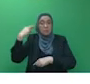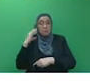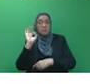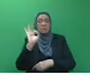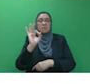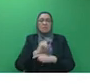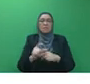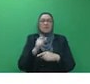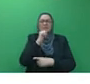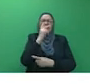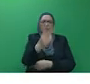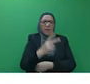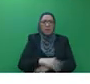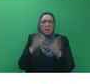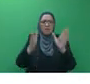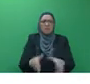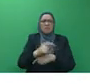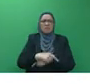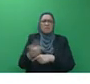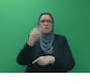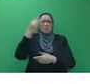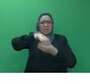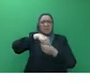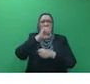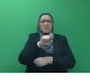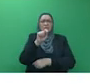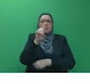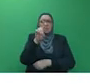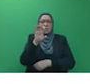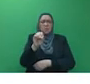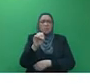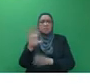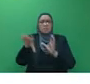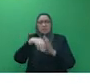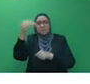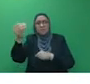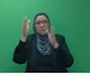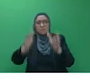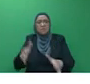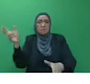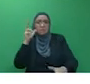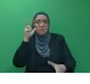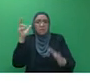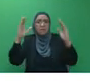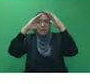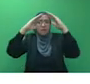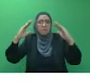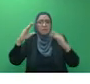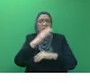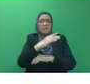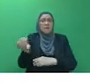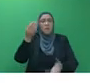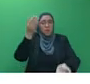in a studio it goes out to people listening at home it's pretty much similar to what i do here so yeah maybe maybe that is what has happened